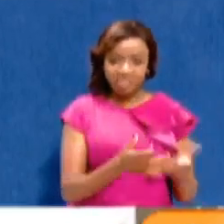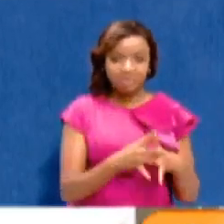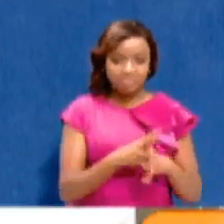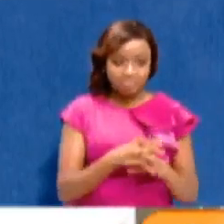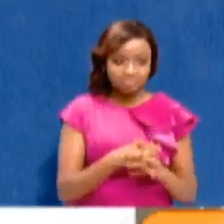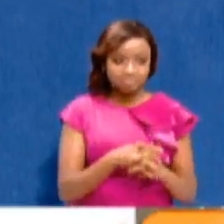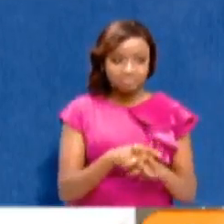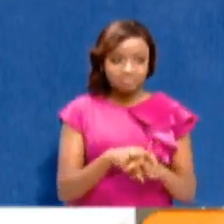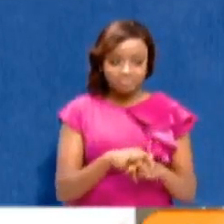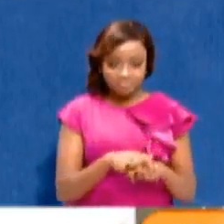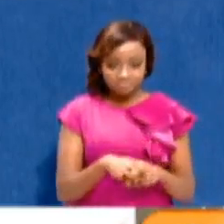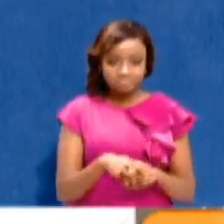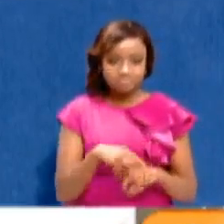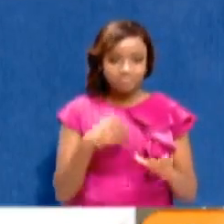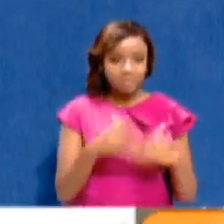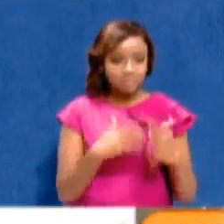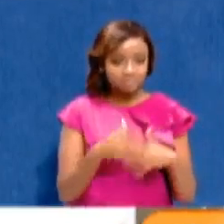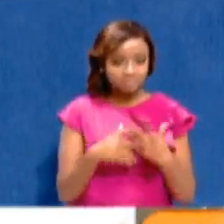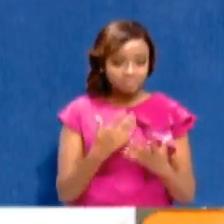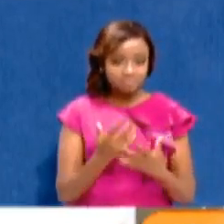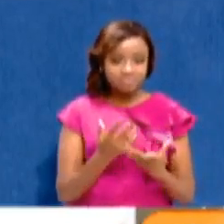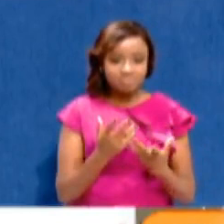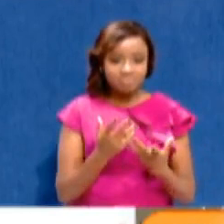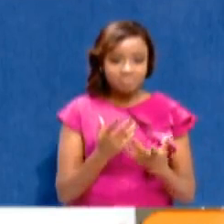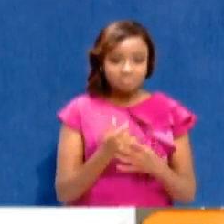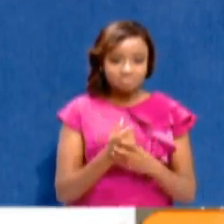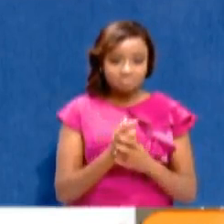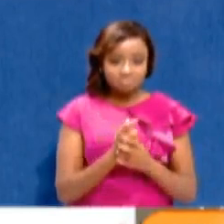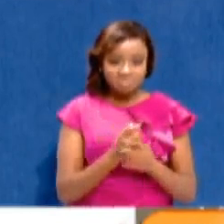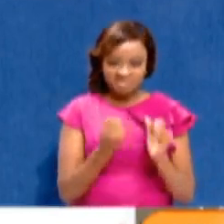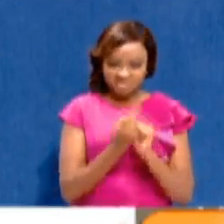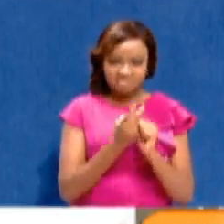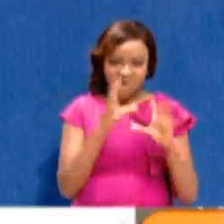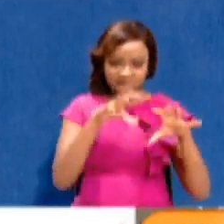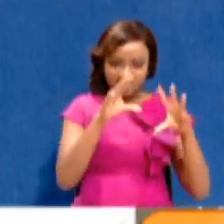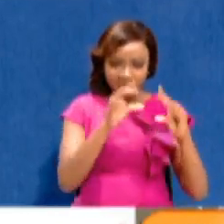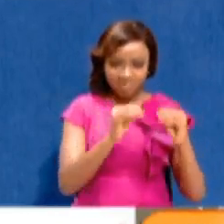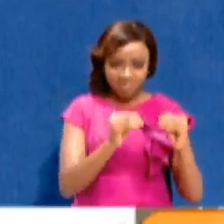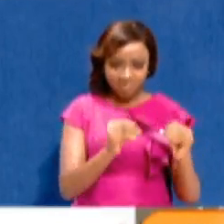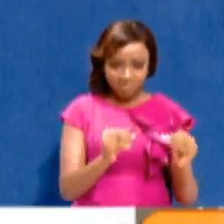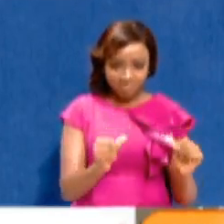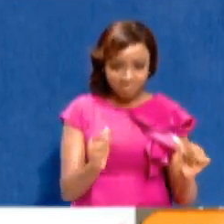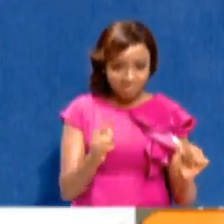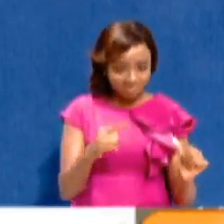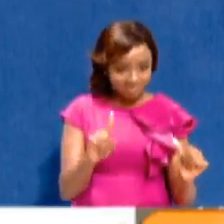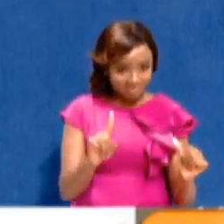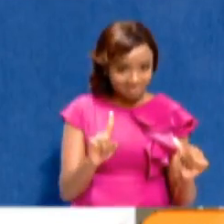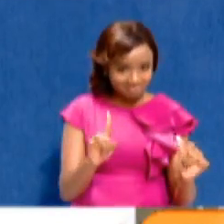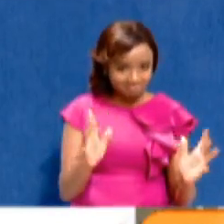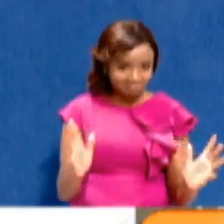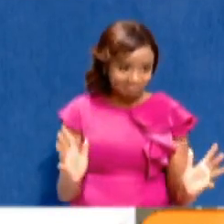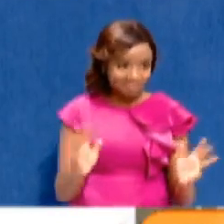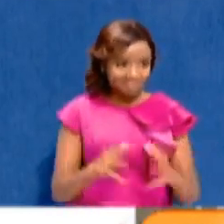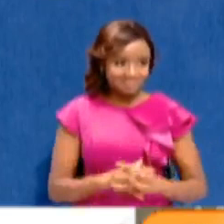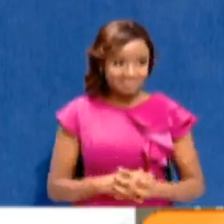in October, peaks in November, and then starts to wane off in December, mid-December towards the end, right? Obviously a good